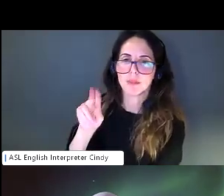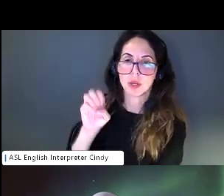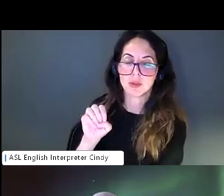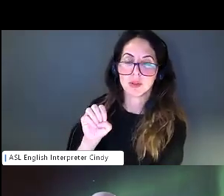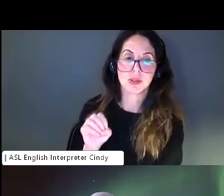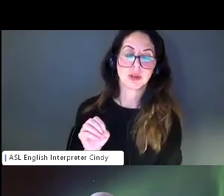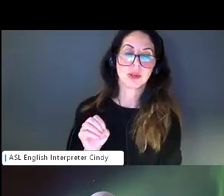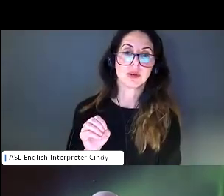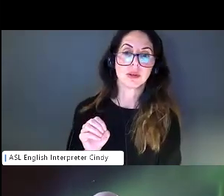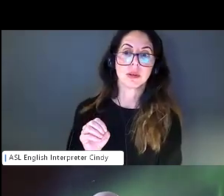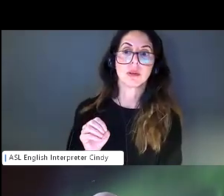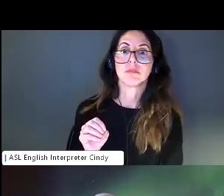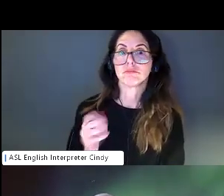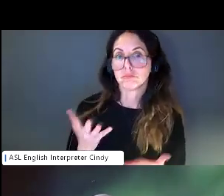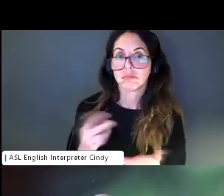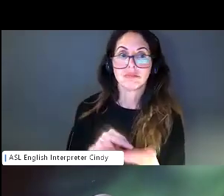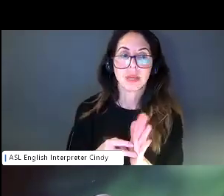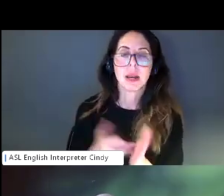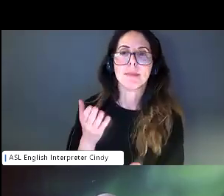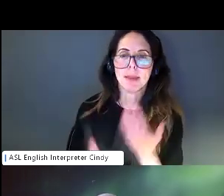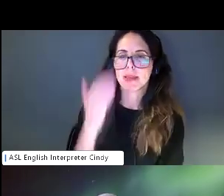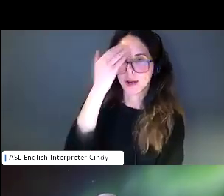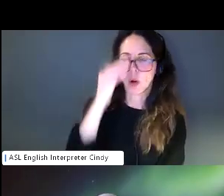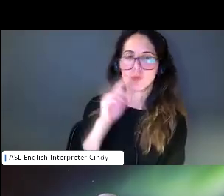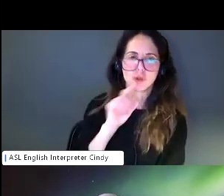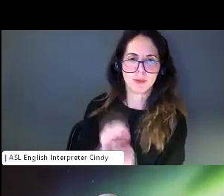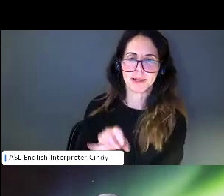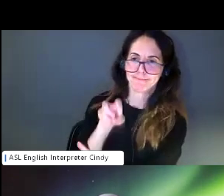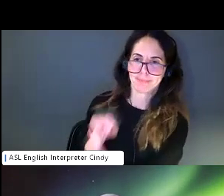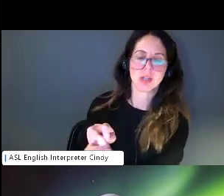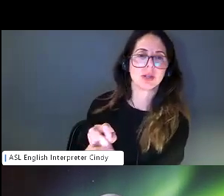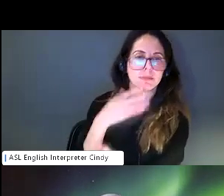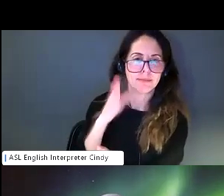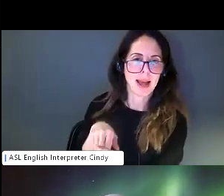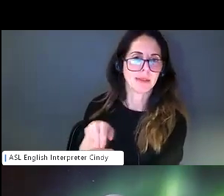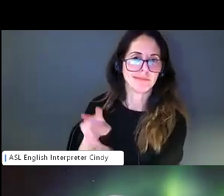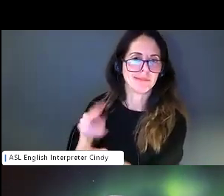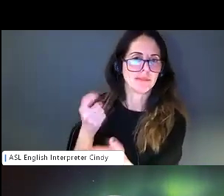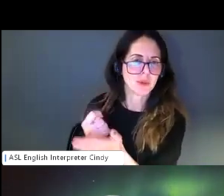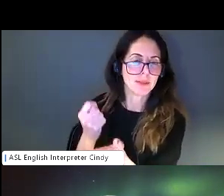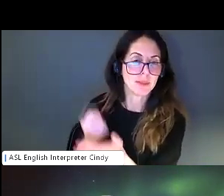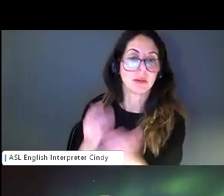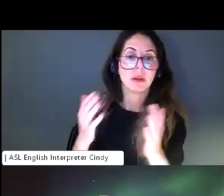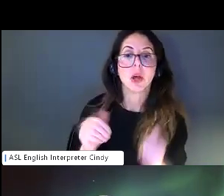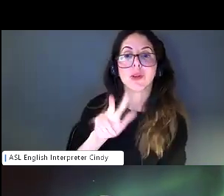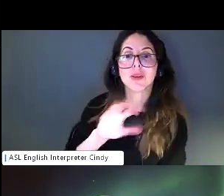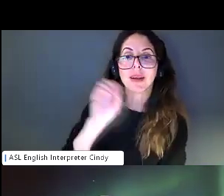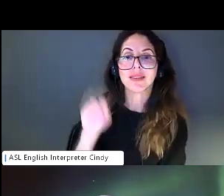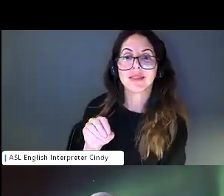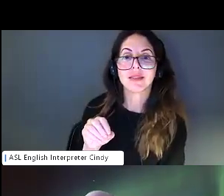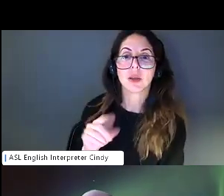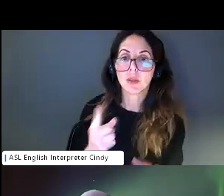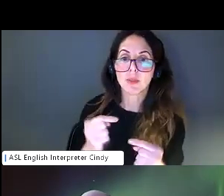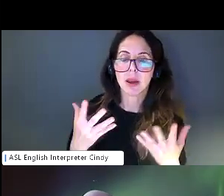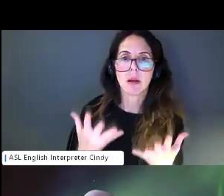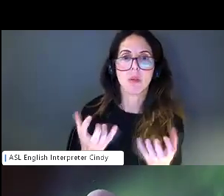able to assess to determine if an older adult's being abused or neglected. 35% indicated they wanted more refresher